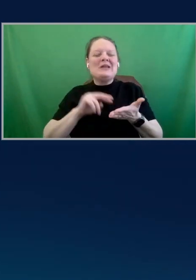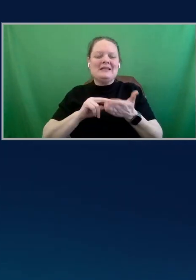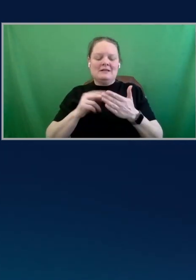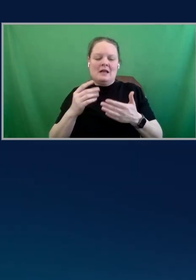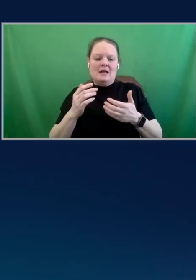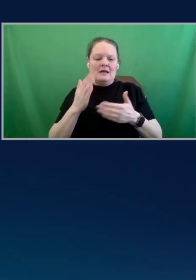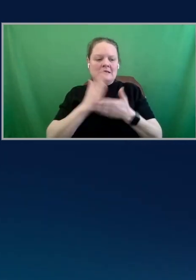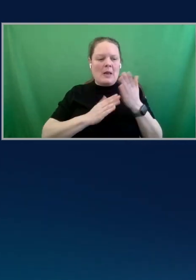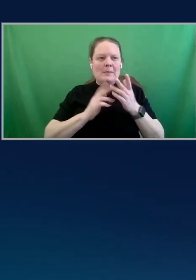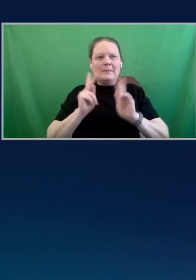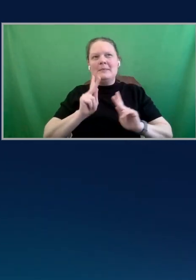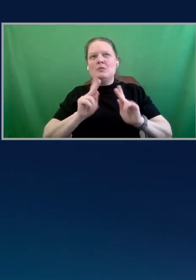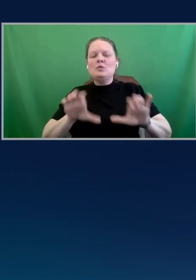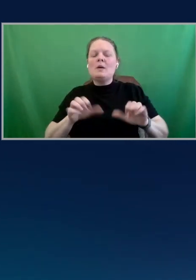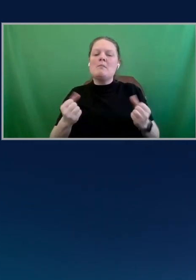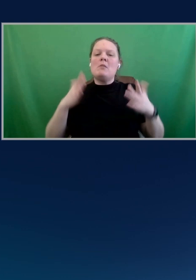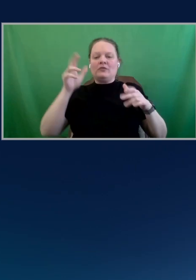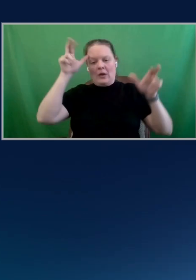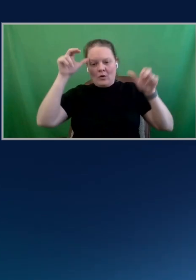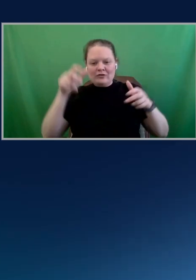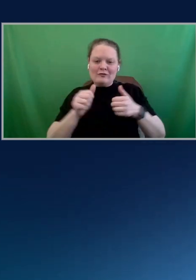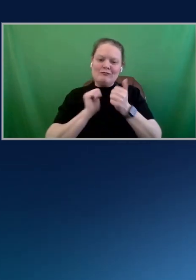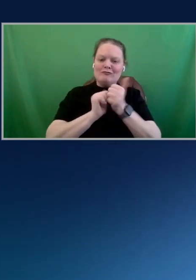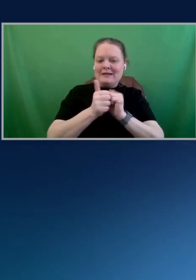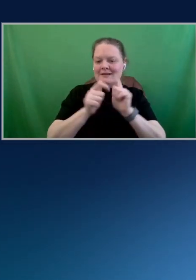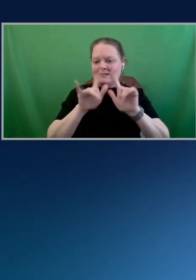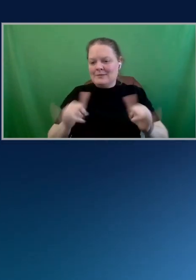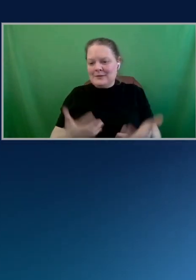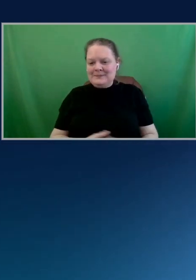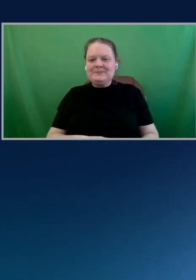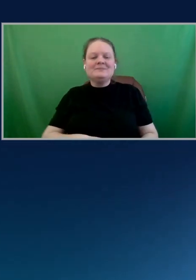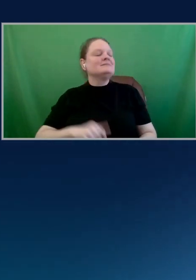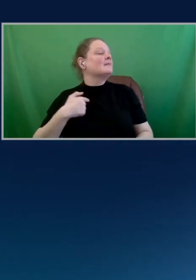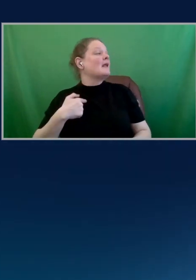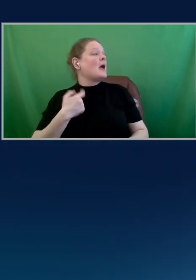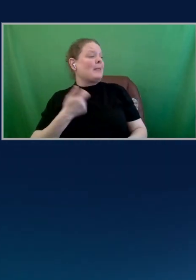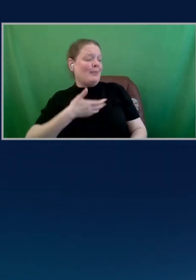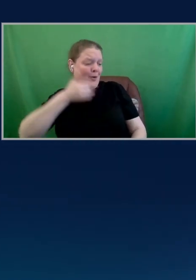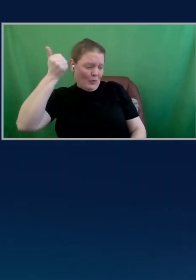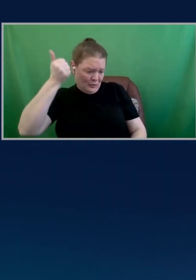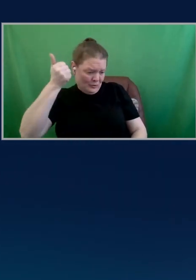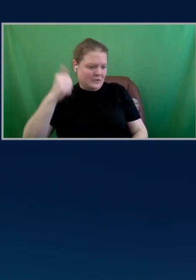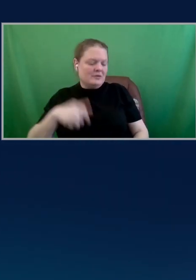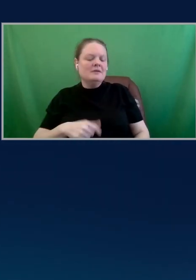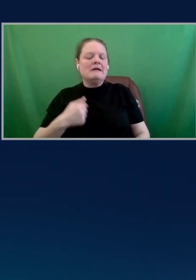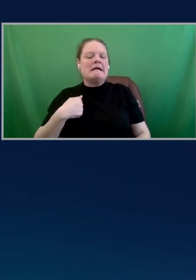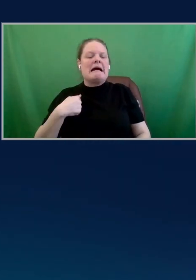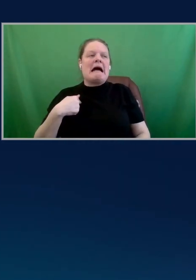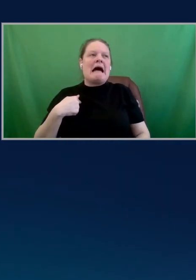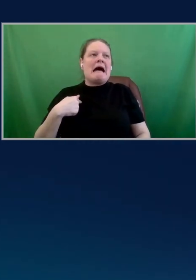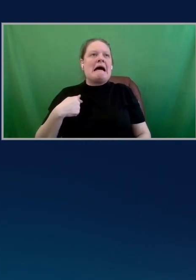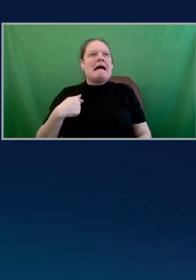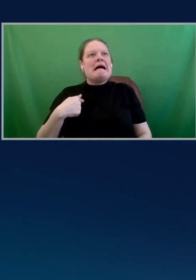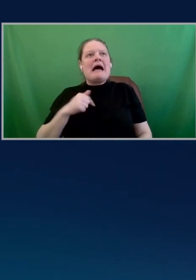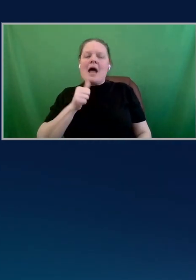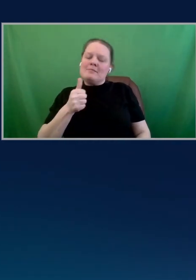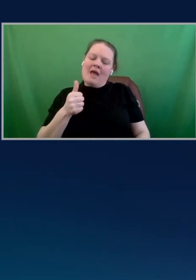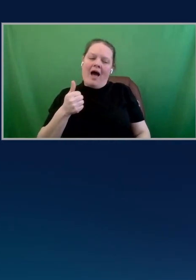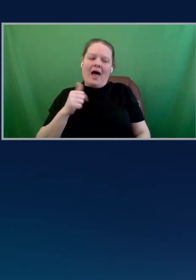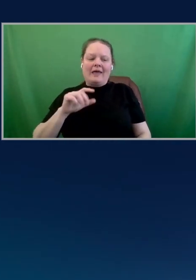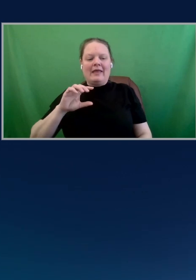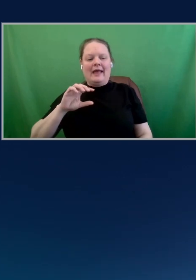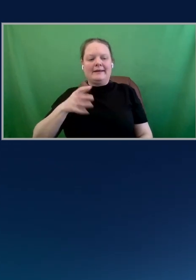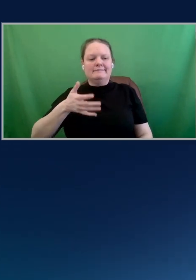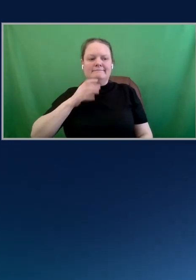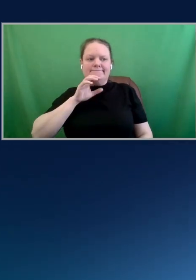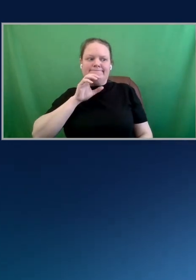races. So I'm a little bit older. I'm not quite Jurassic Park older, but